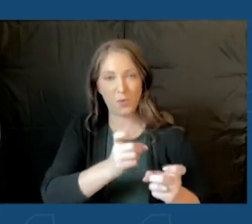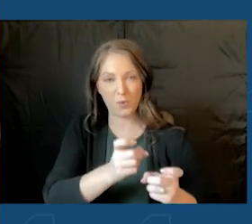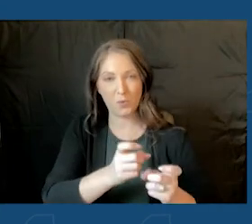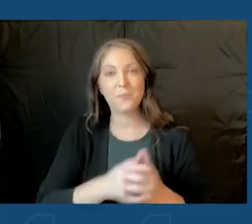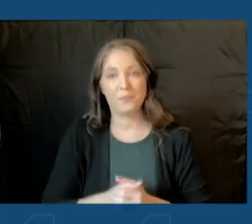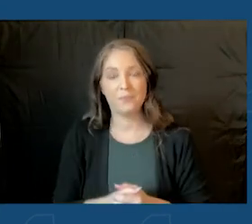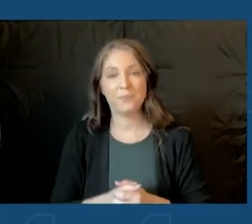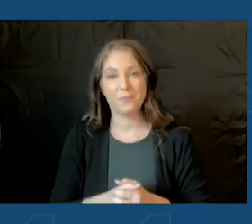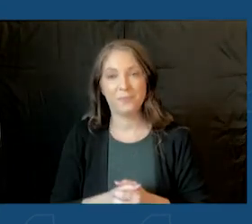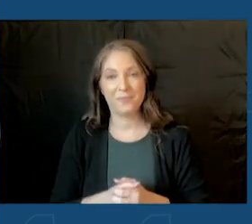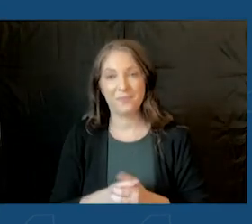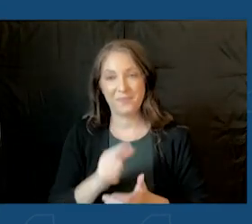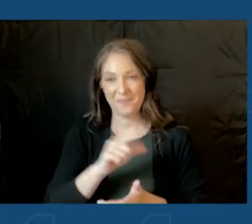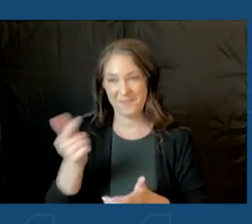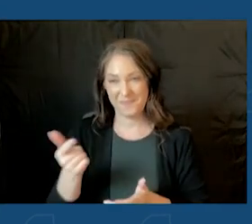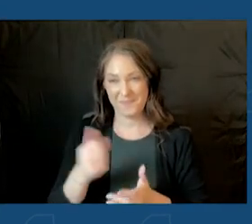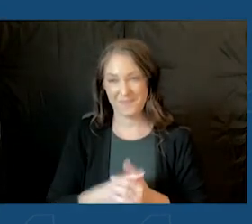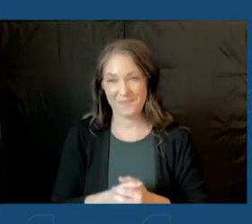Springs.